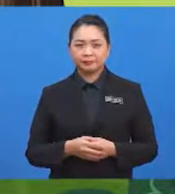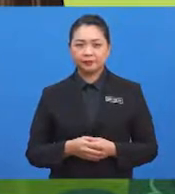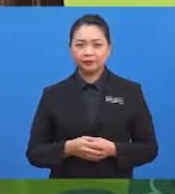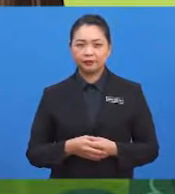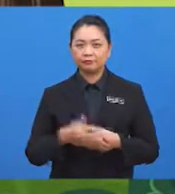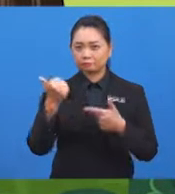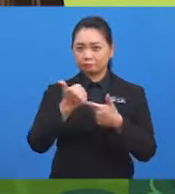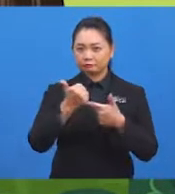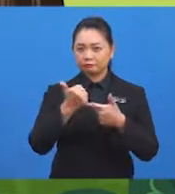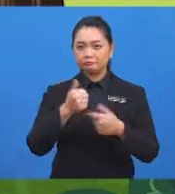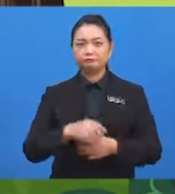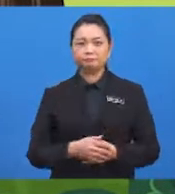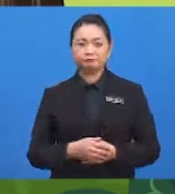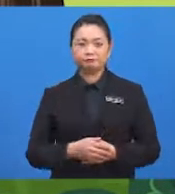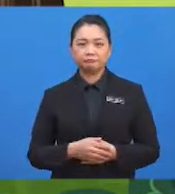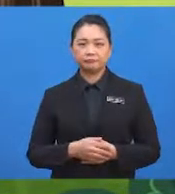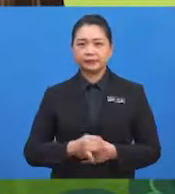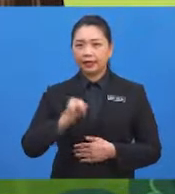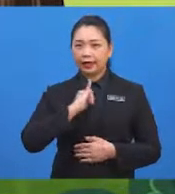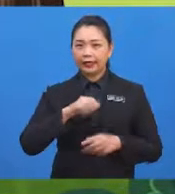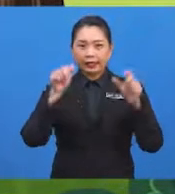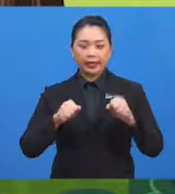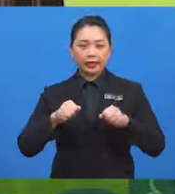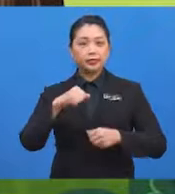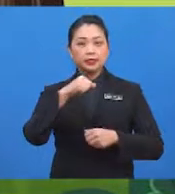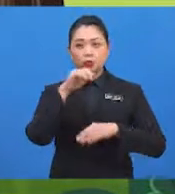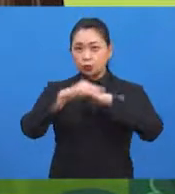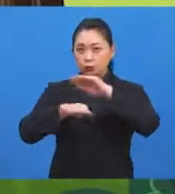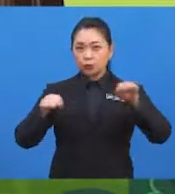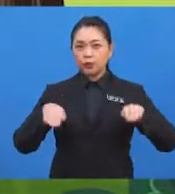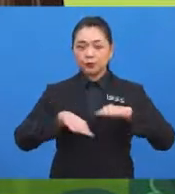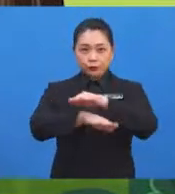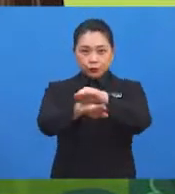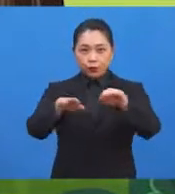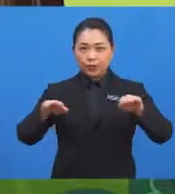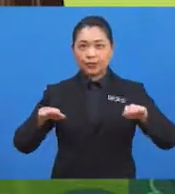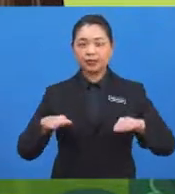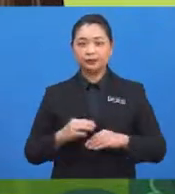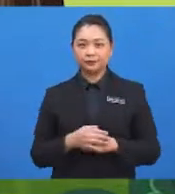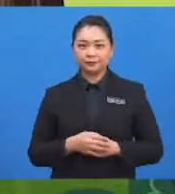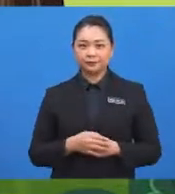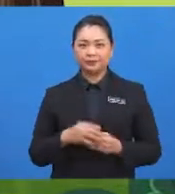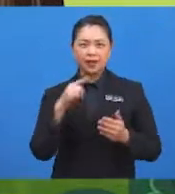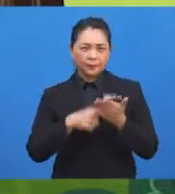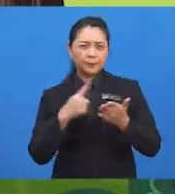The second one, I can swim. Which animal is that?